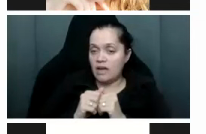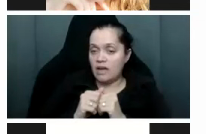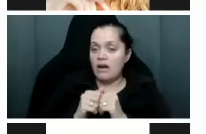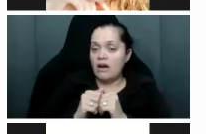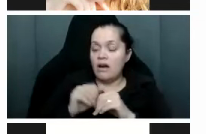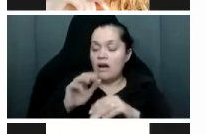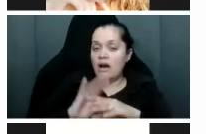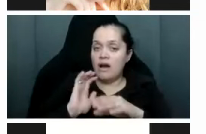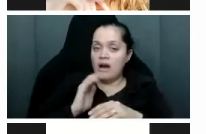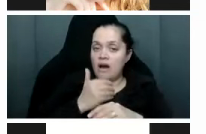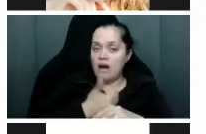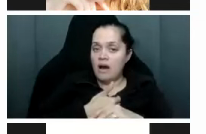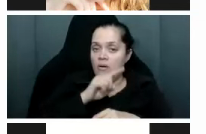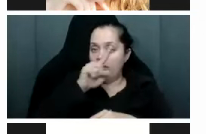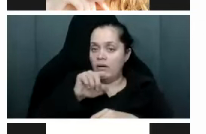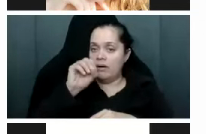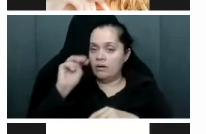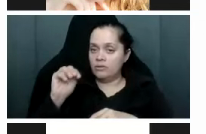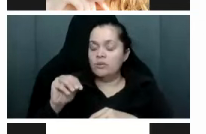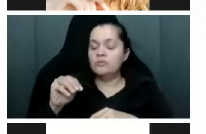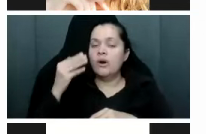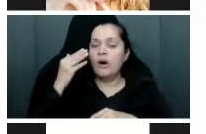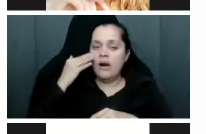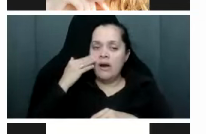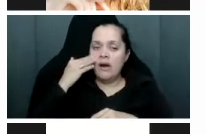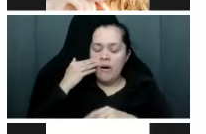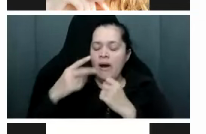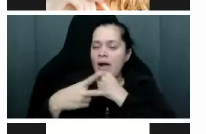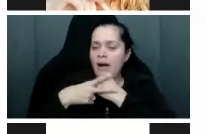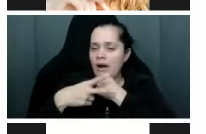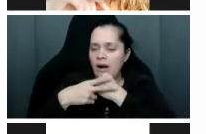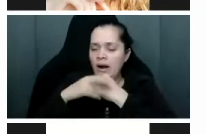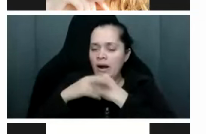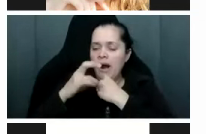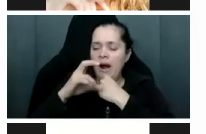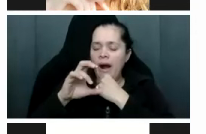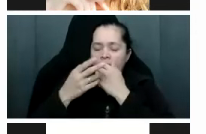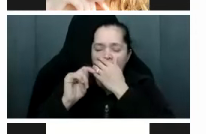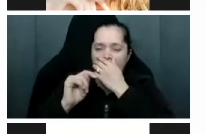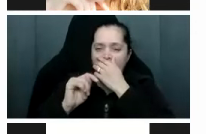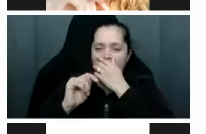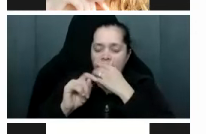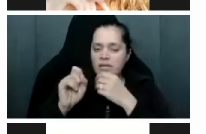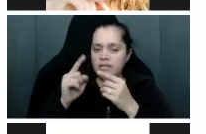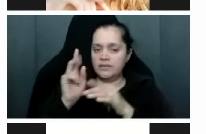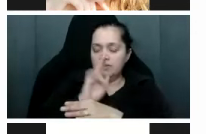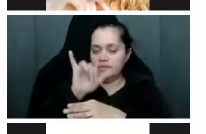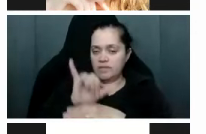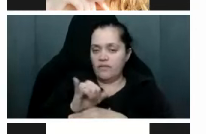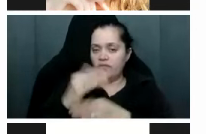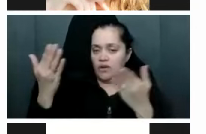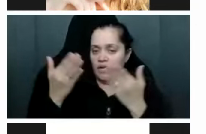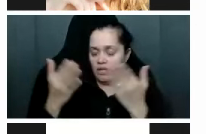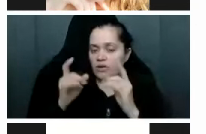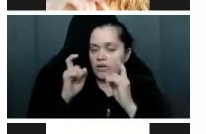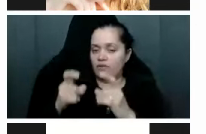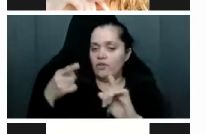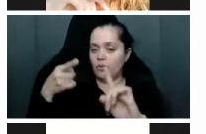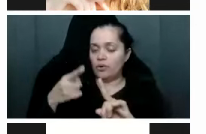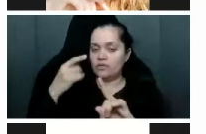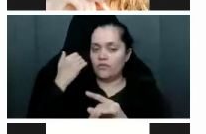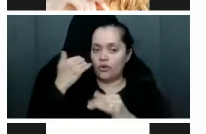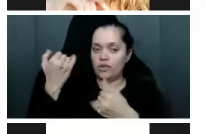our Zoom so that I can then save the chat and just mark off who's here and give you your points for the day. It